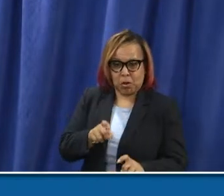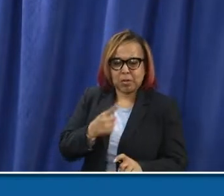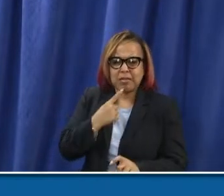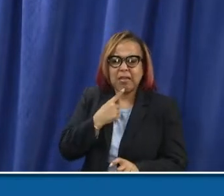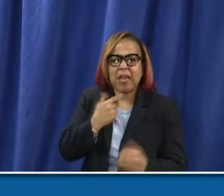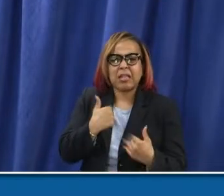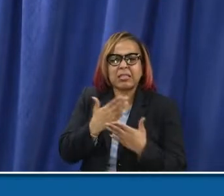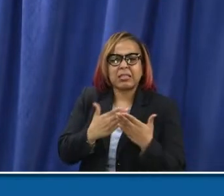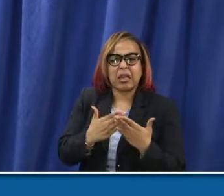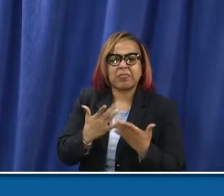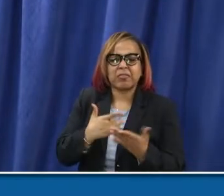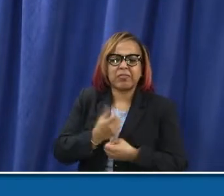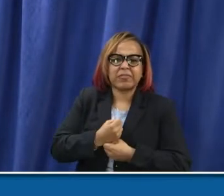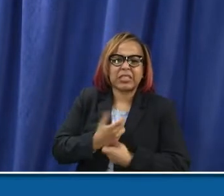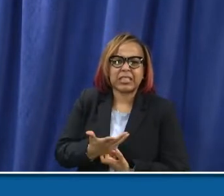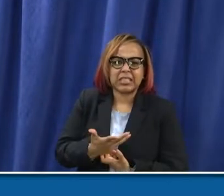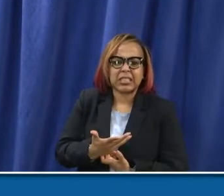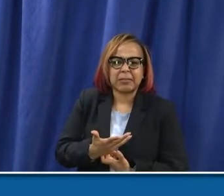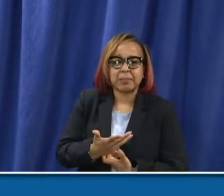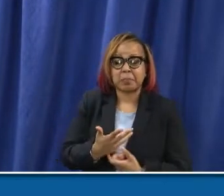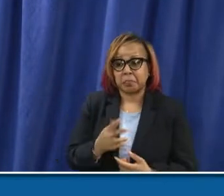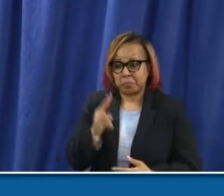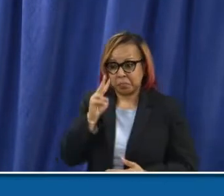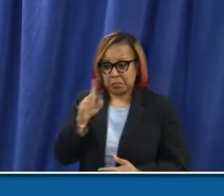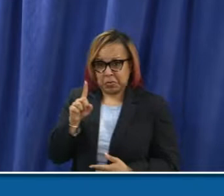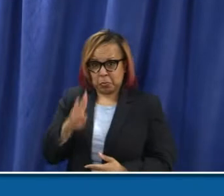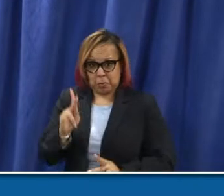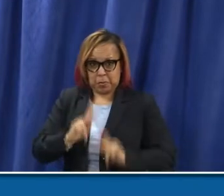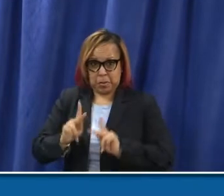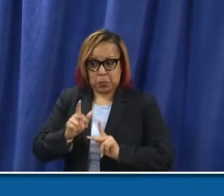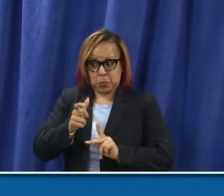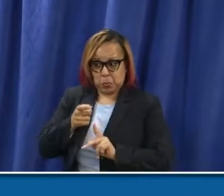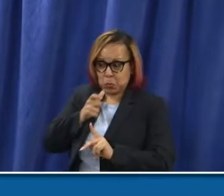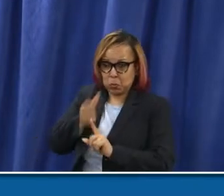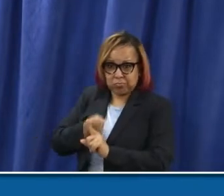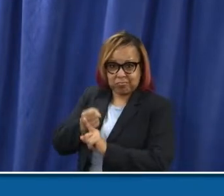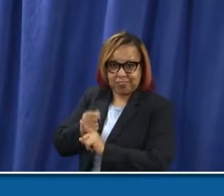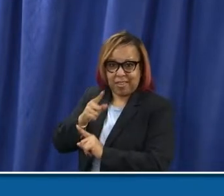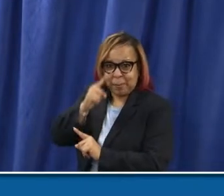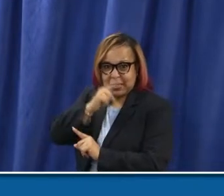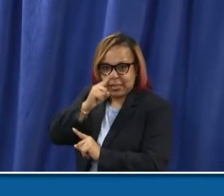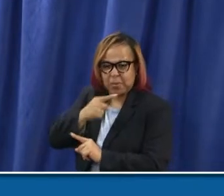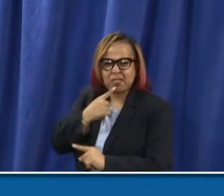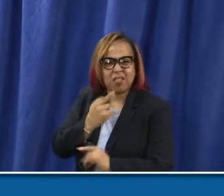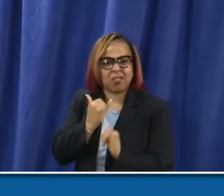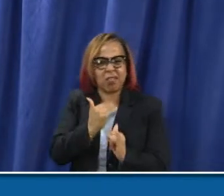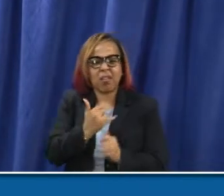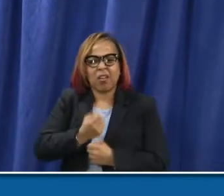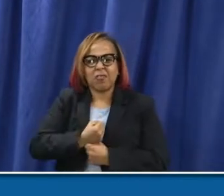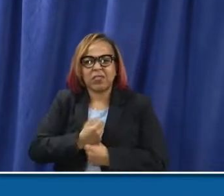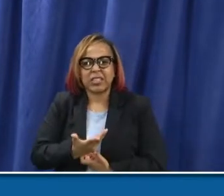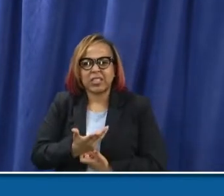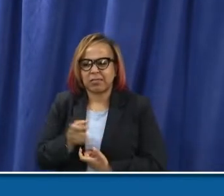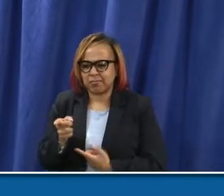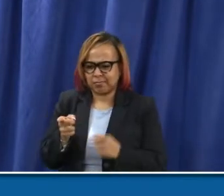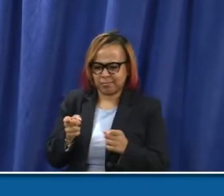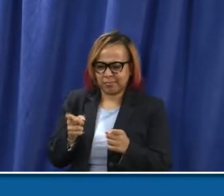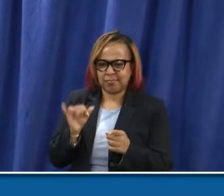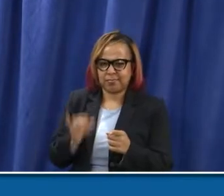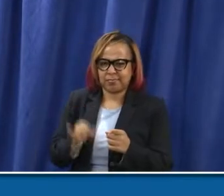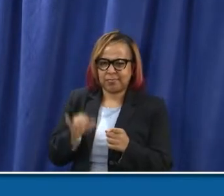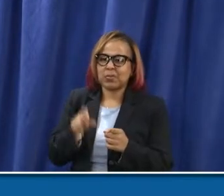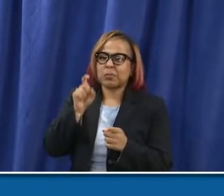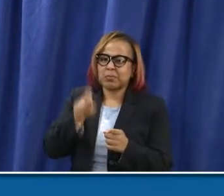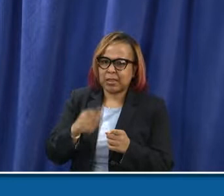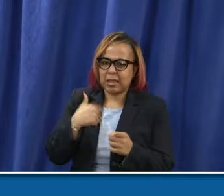that they had some fatigue. Now, if you look, almost 1/4 of the people who got the placebo also said they had some fatigue. So you can see why you need